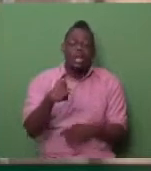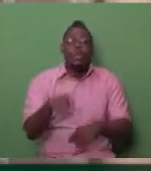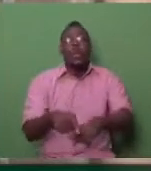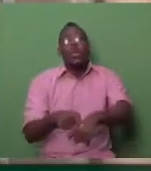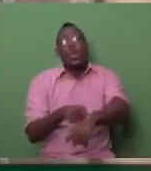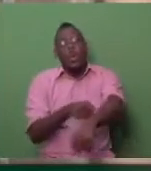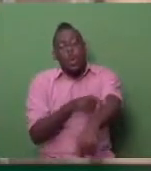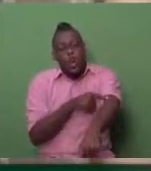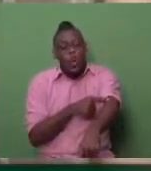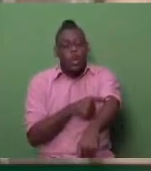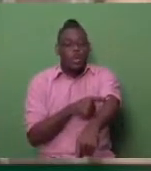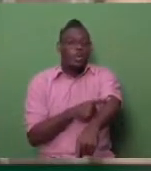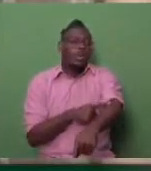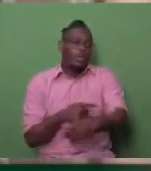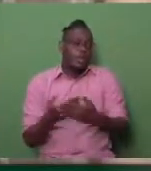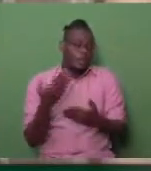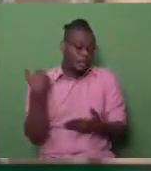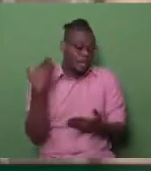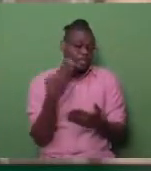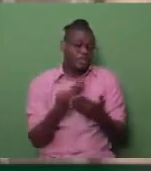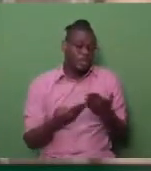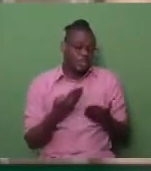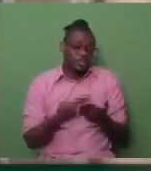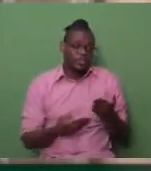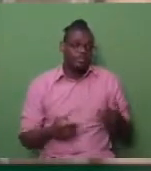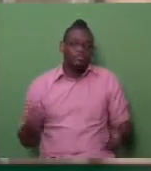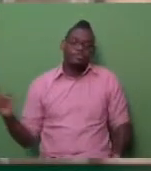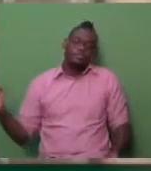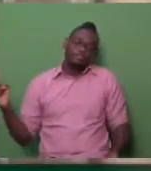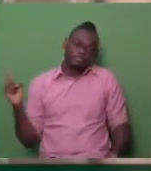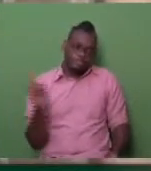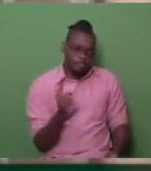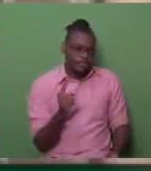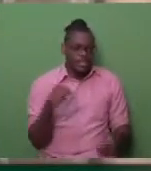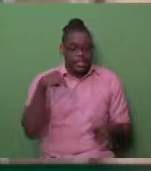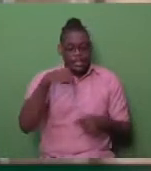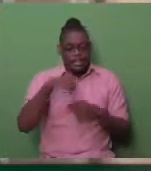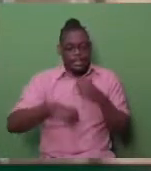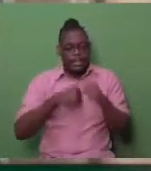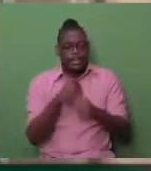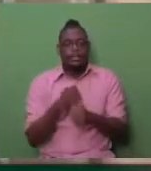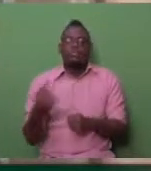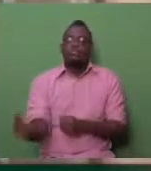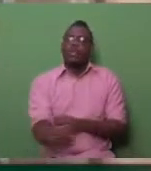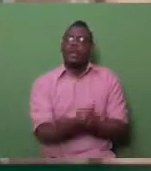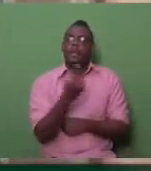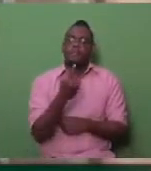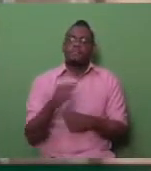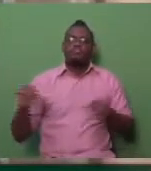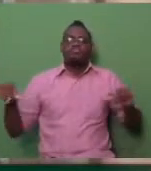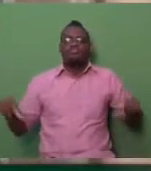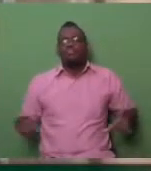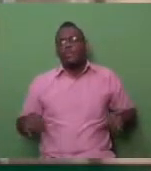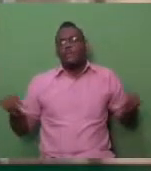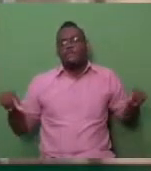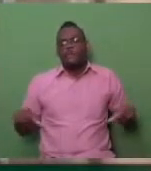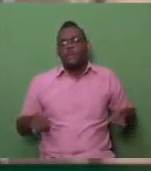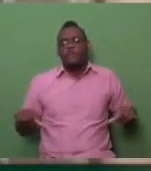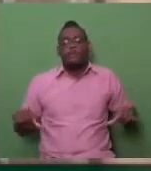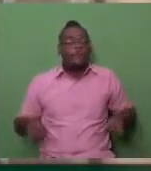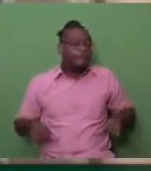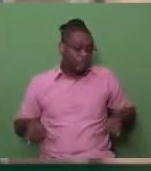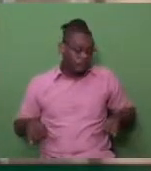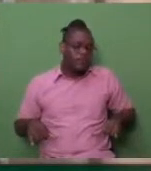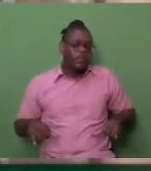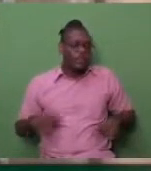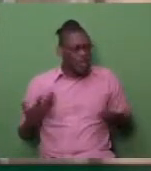done to improve our ease of doing business. Well, which one of this has changed? What has changed? We all know that when you sell a